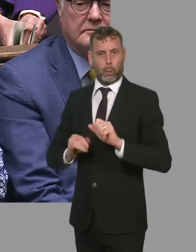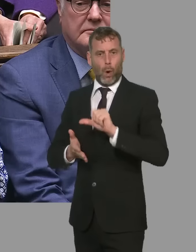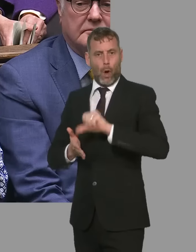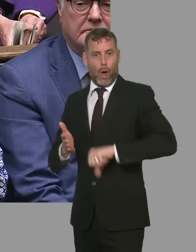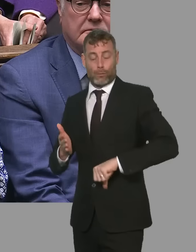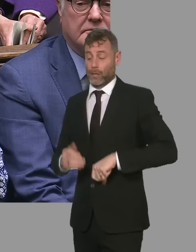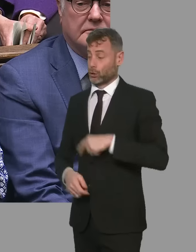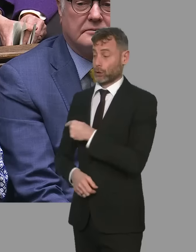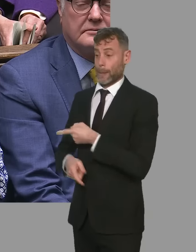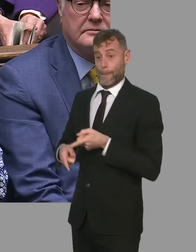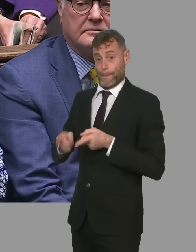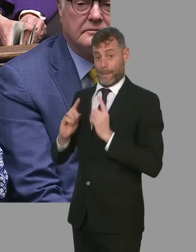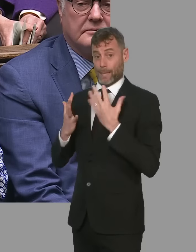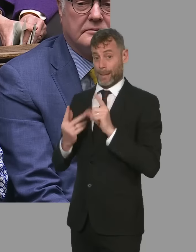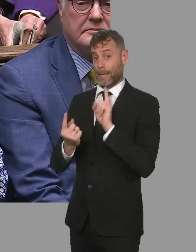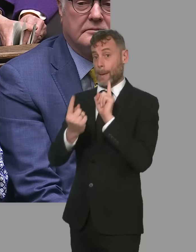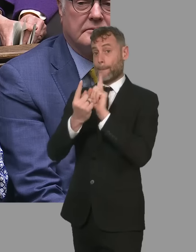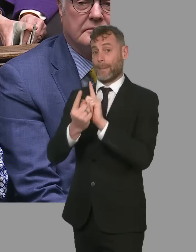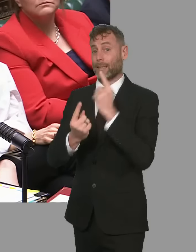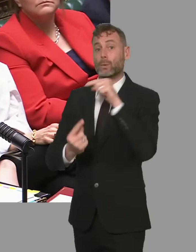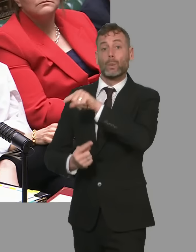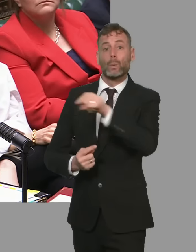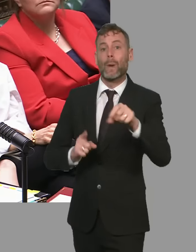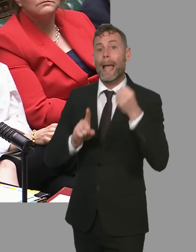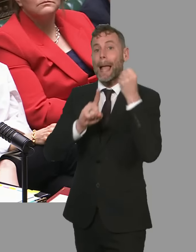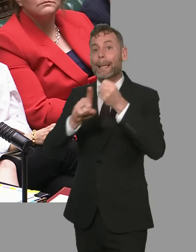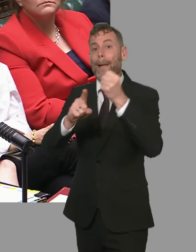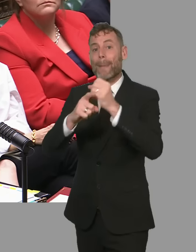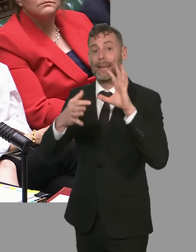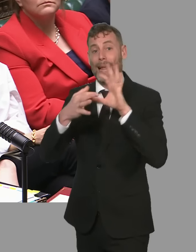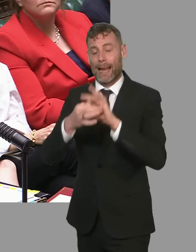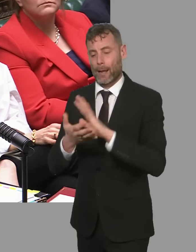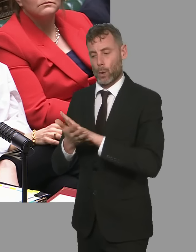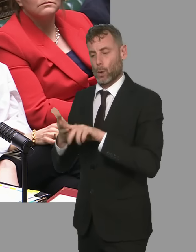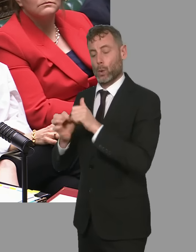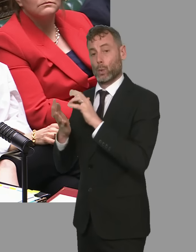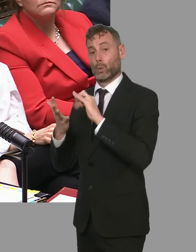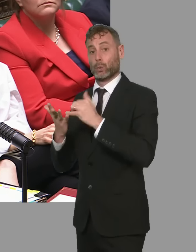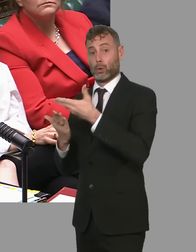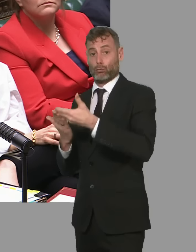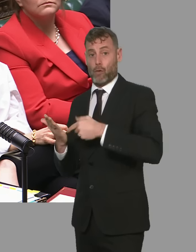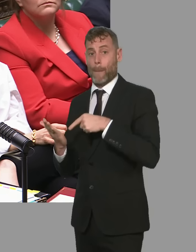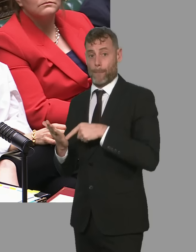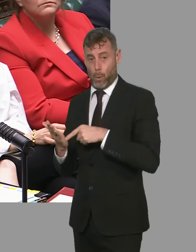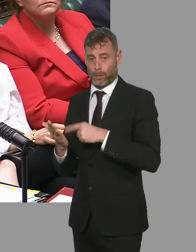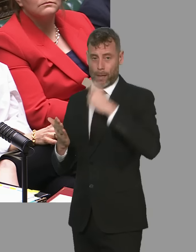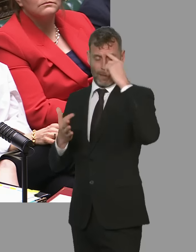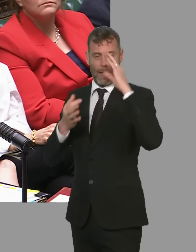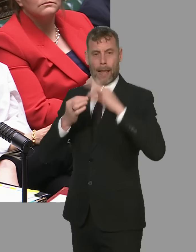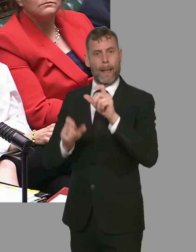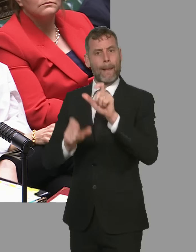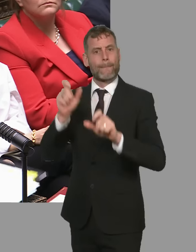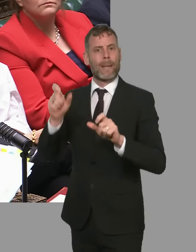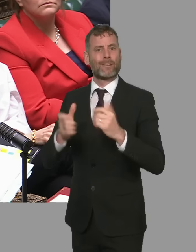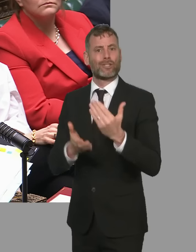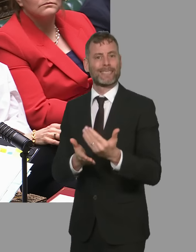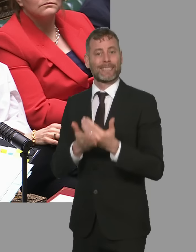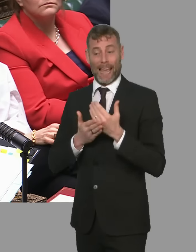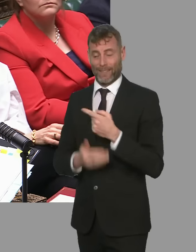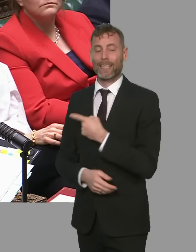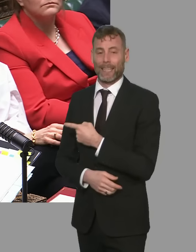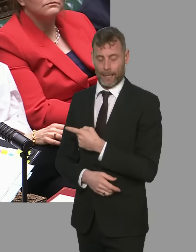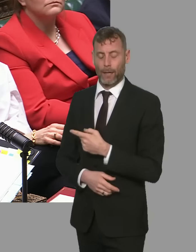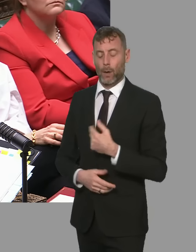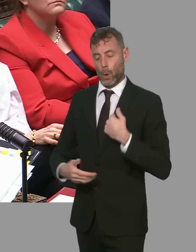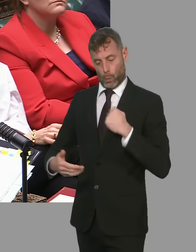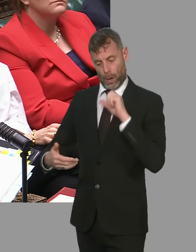their recommendations, and I can assure her we will provide a full response to the Hughes report recommendations at the earliest opportunity.